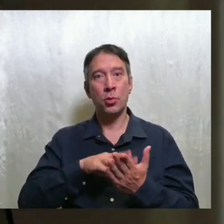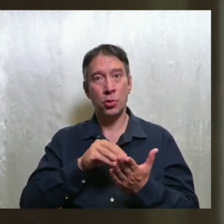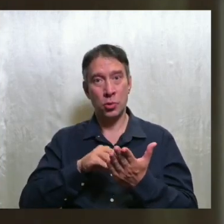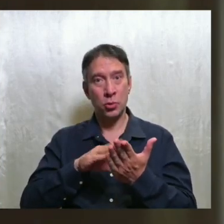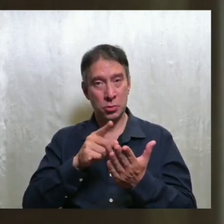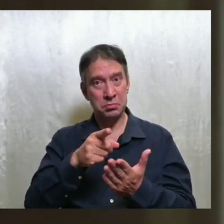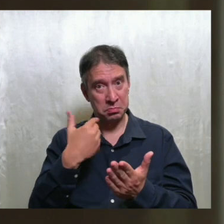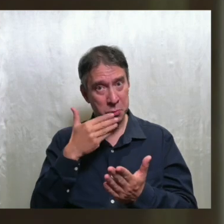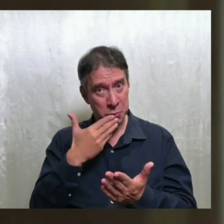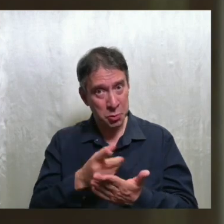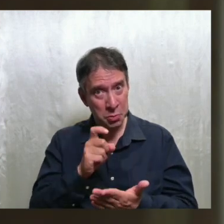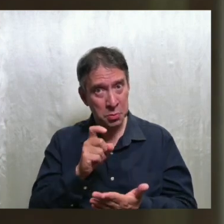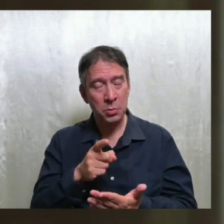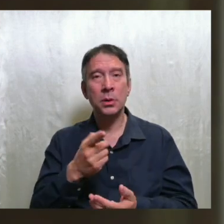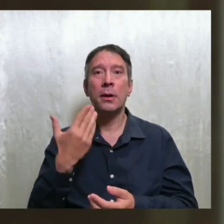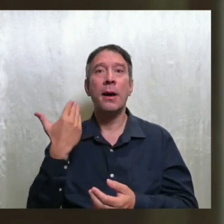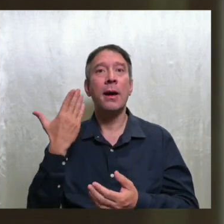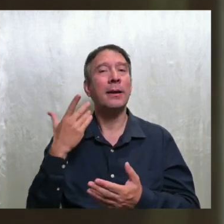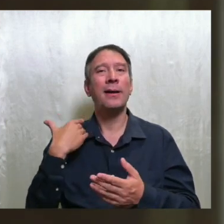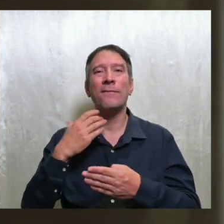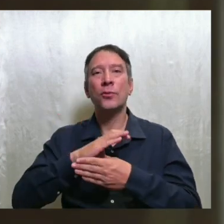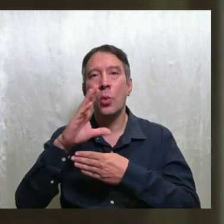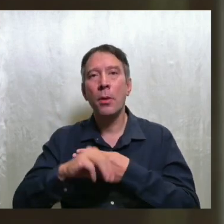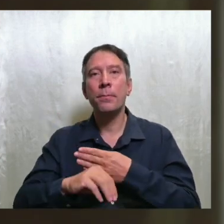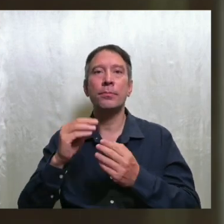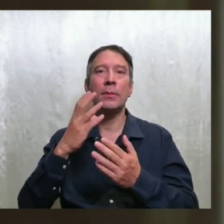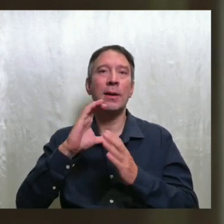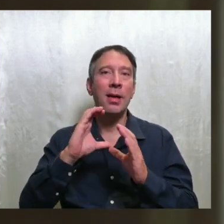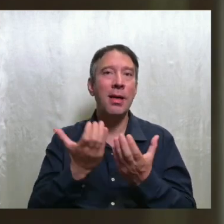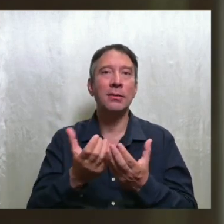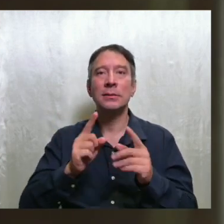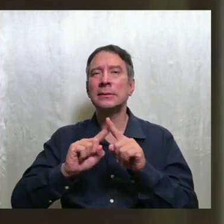to universities, where the learning was semi-structured. You could